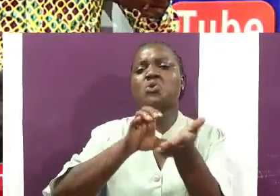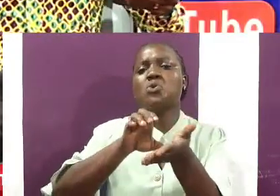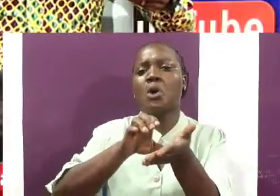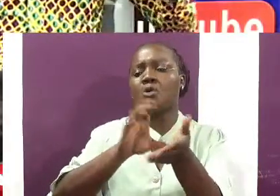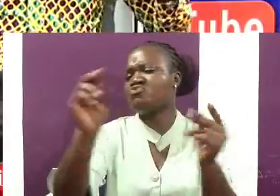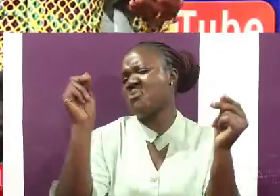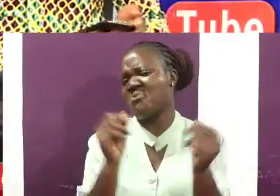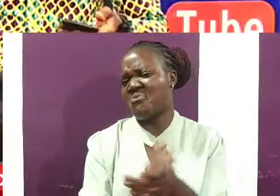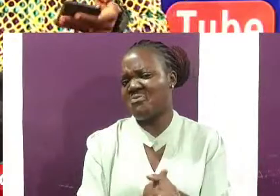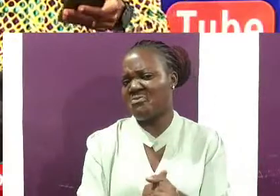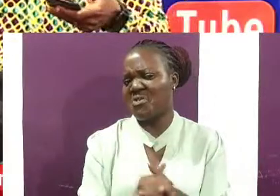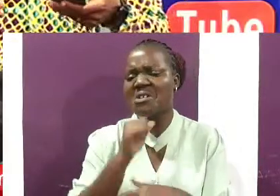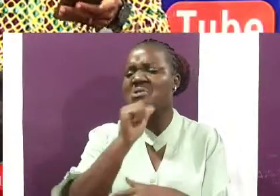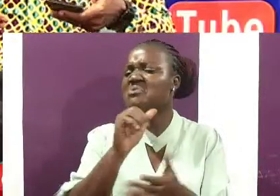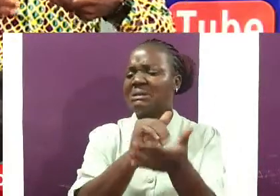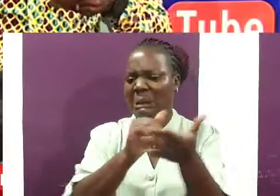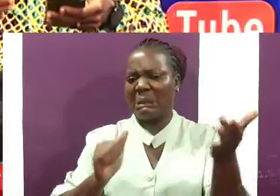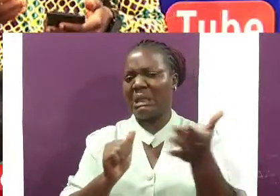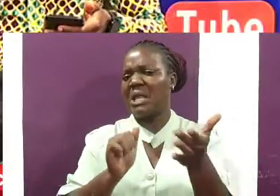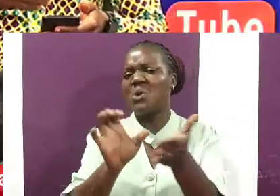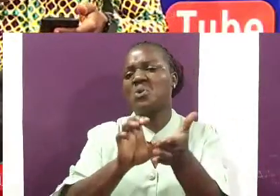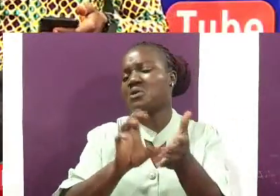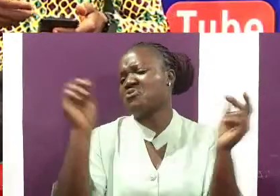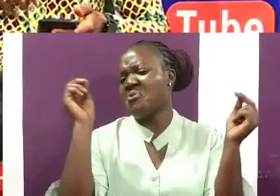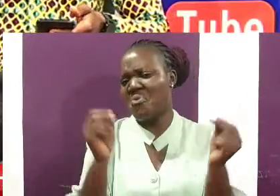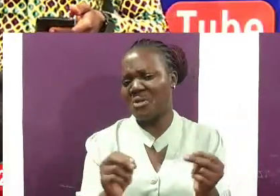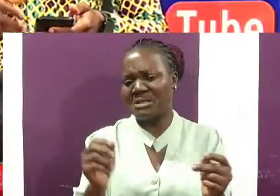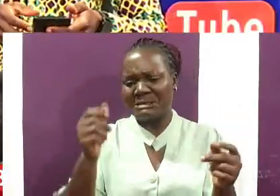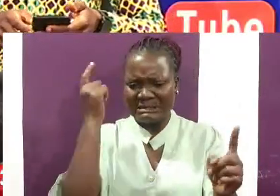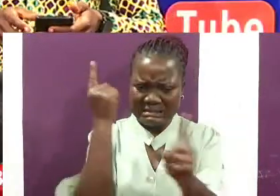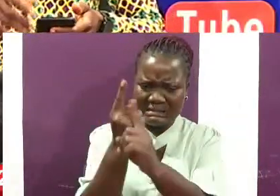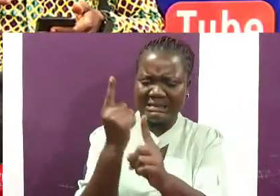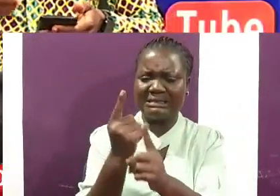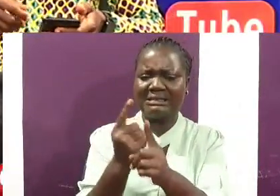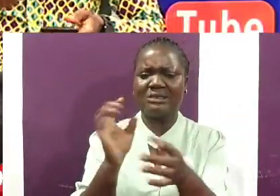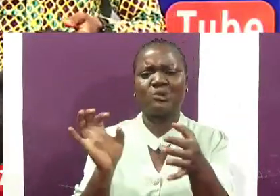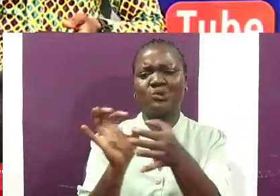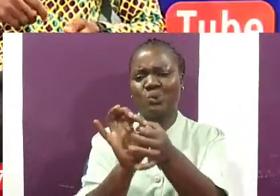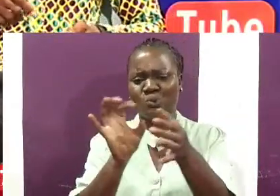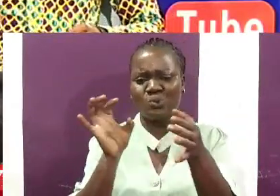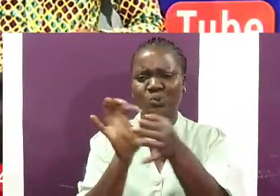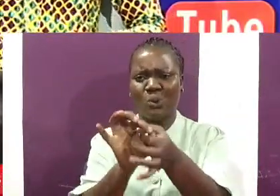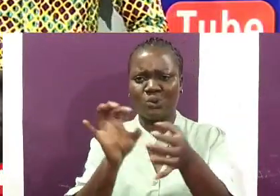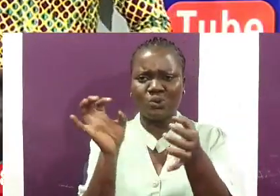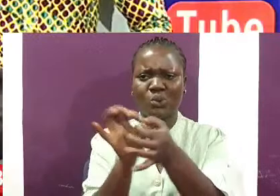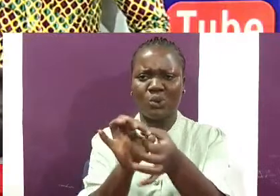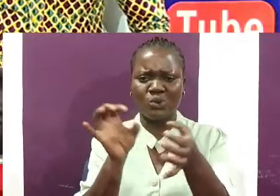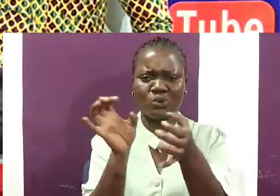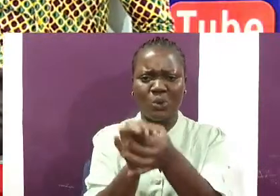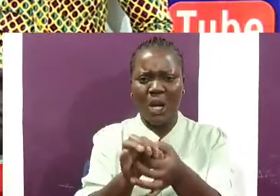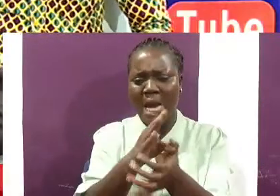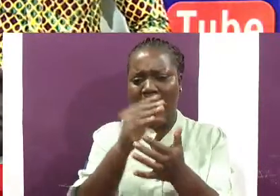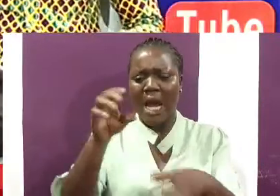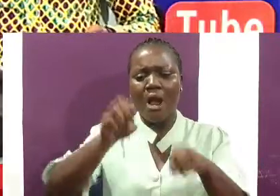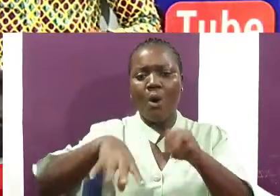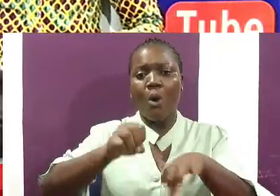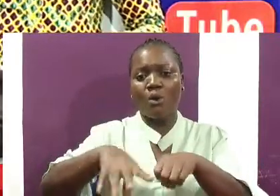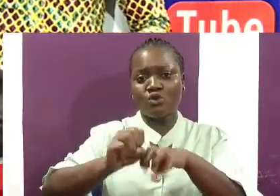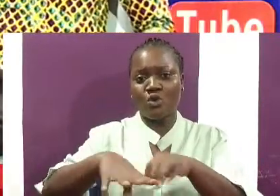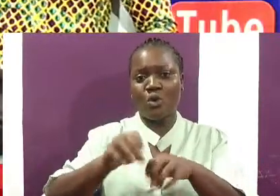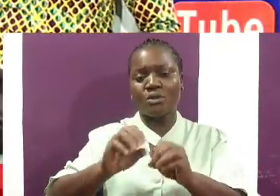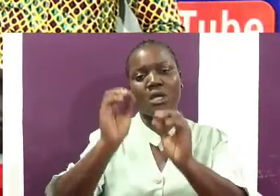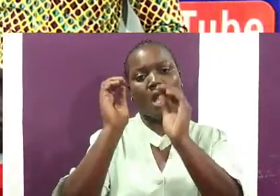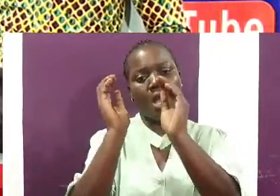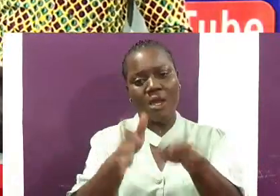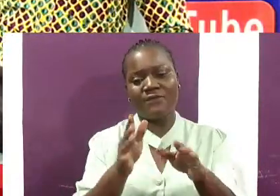to channel no. You call live a. We betimi anya near my yeye no. Na wetimi. Inti bo modern o drop comment so comment section won so e be come out. Ma me pe